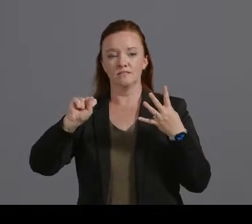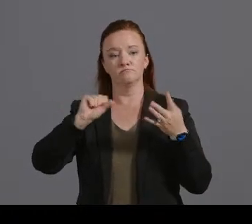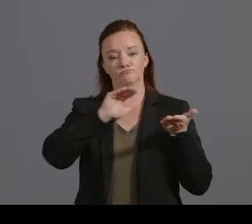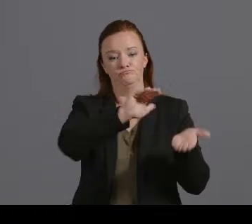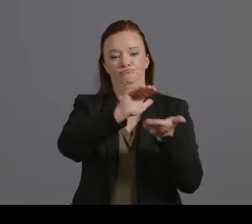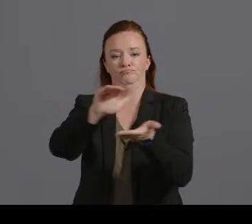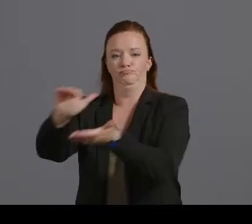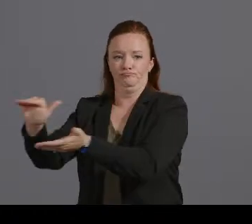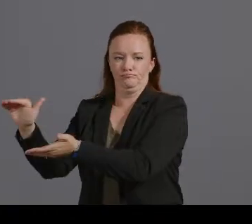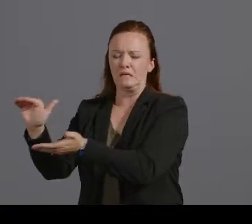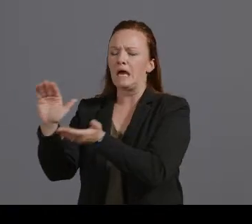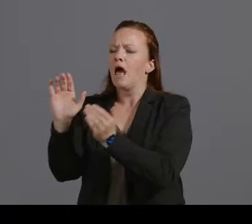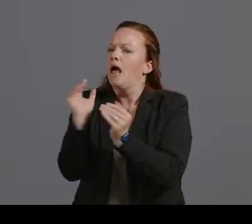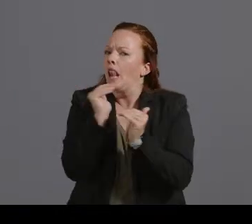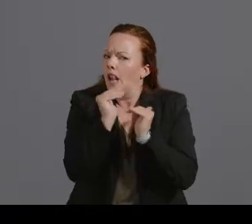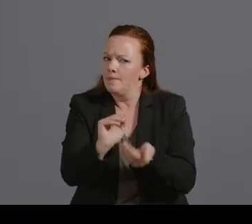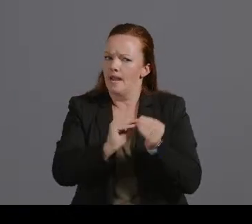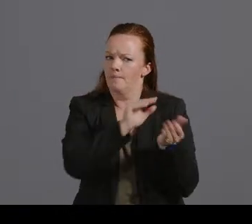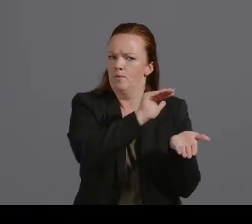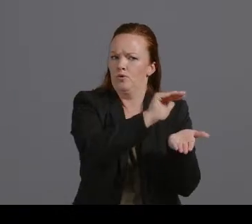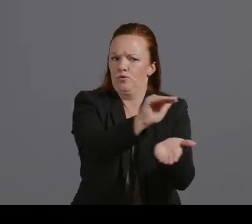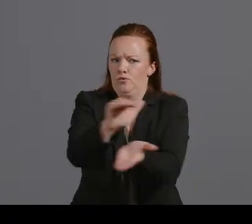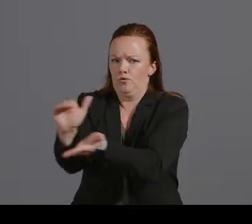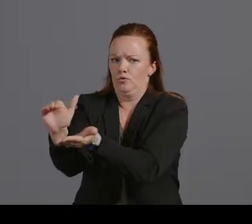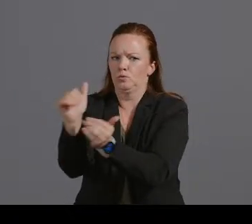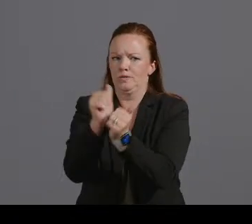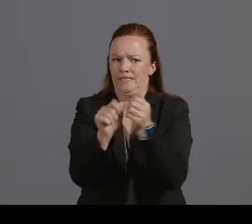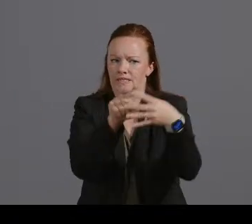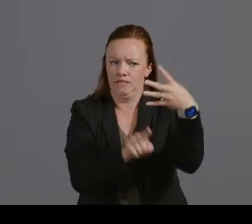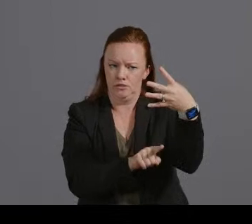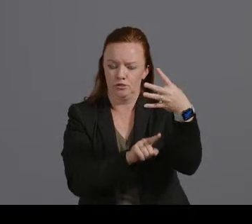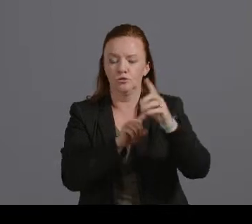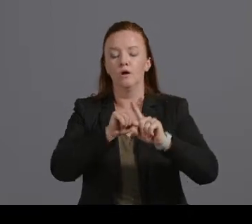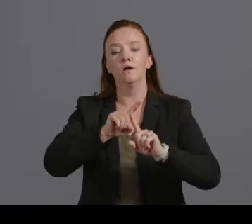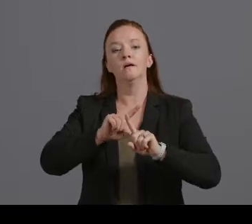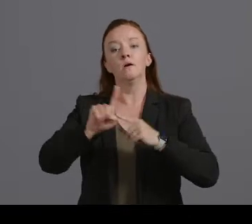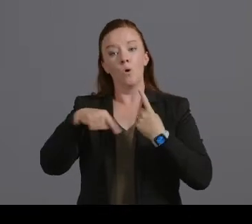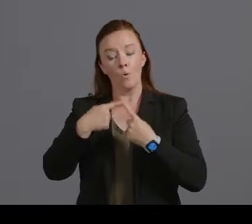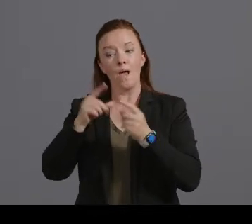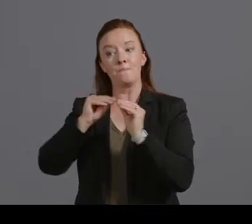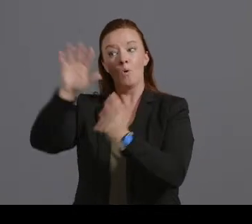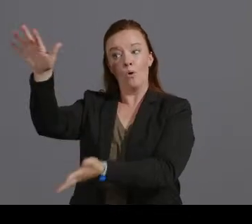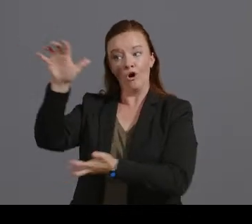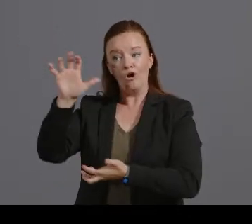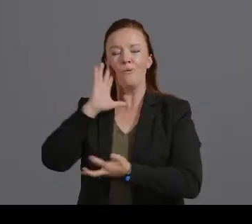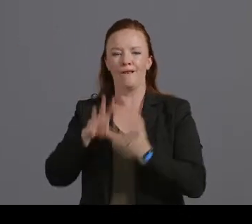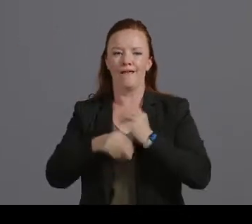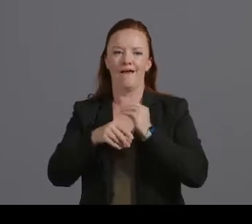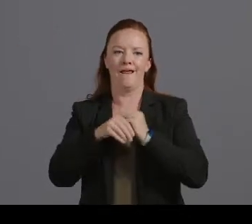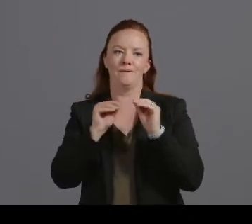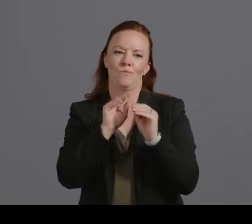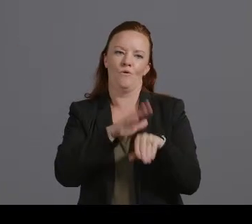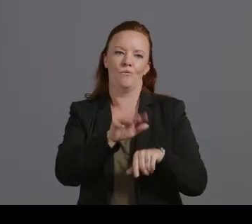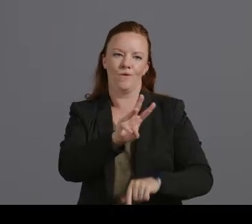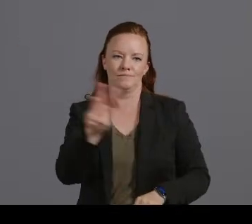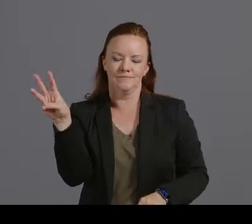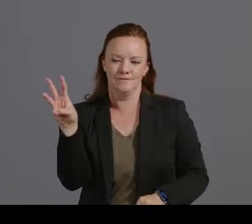federal partners, but as they get more, they will continue to add more stores online.